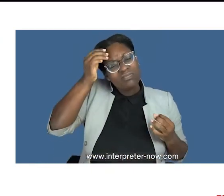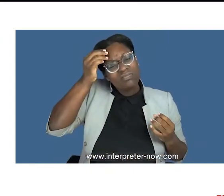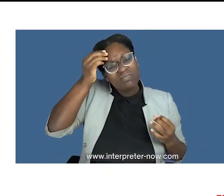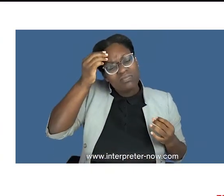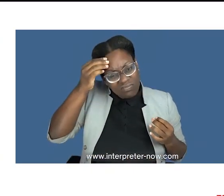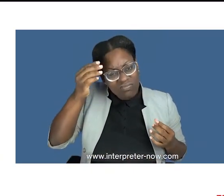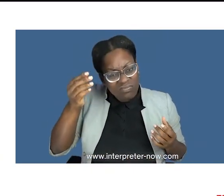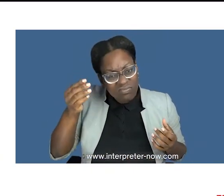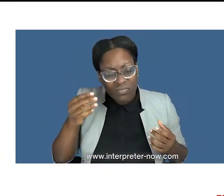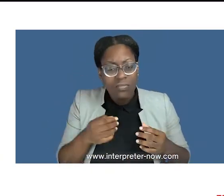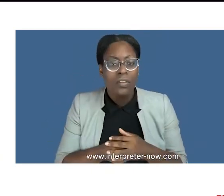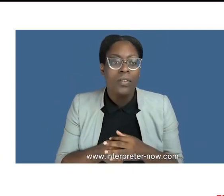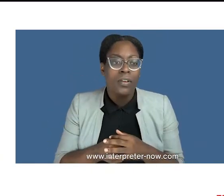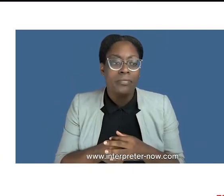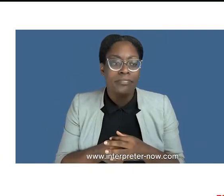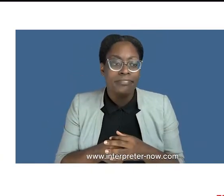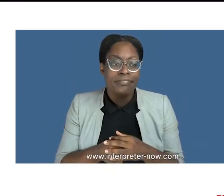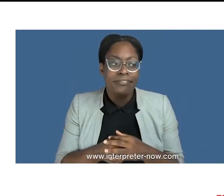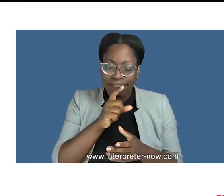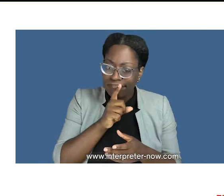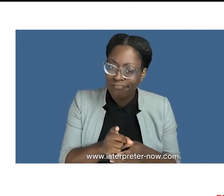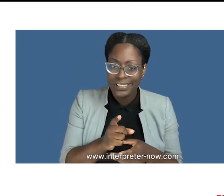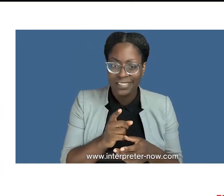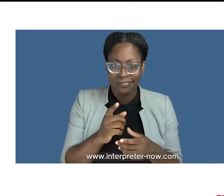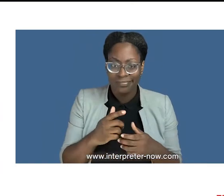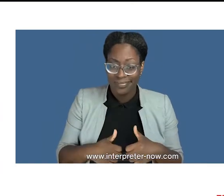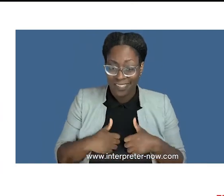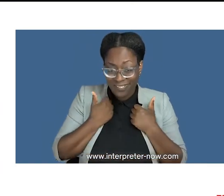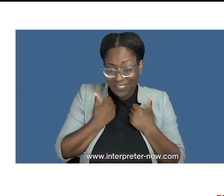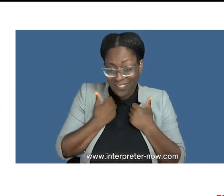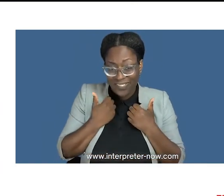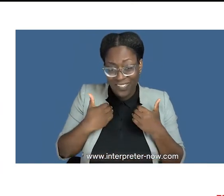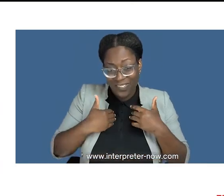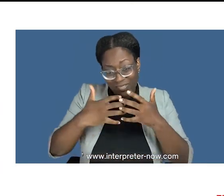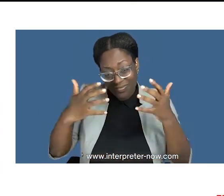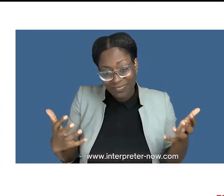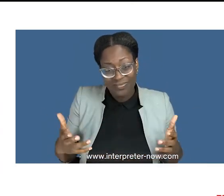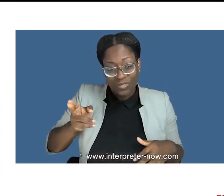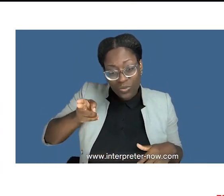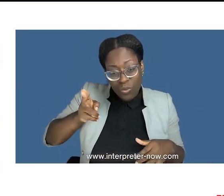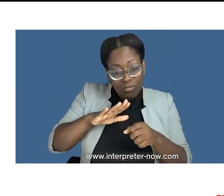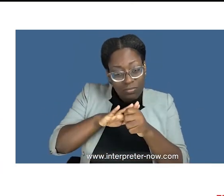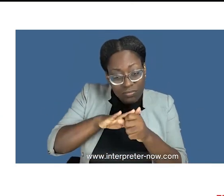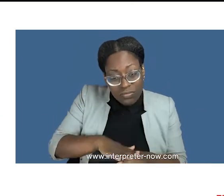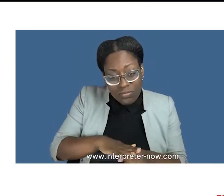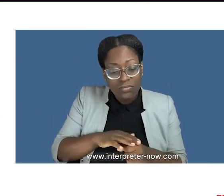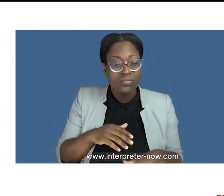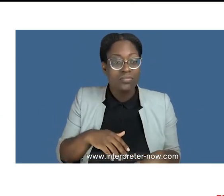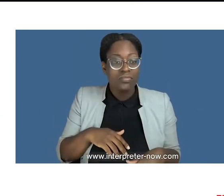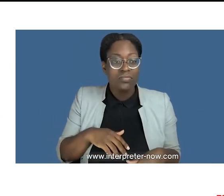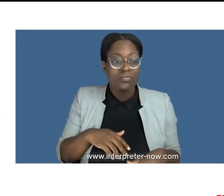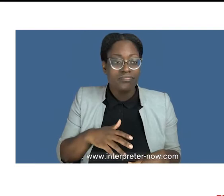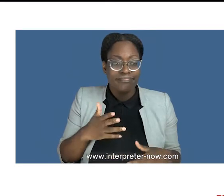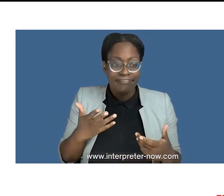can recognize that there's an imbalance in opportunity in life. There's historical